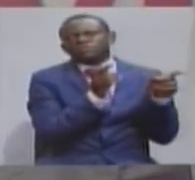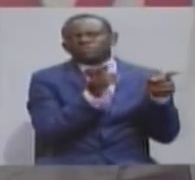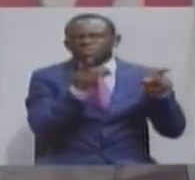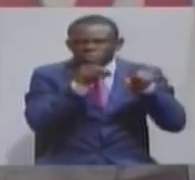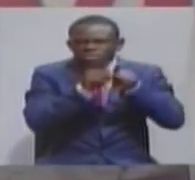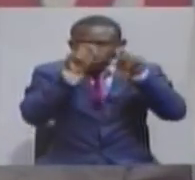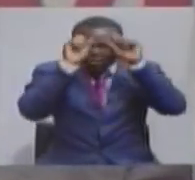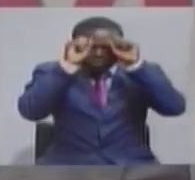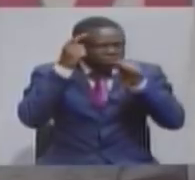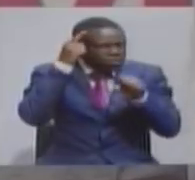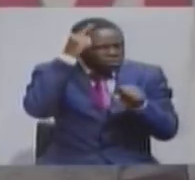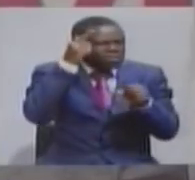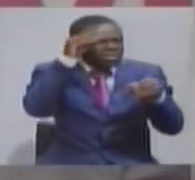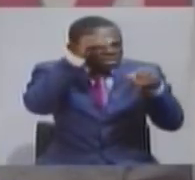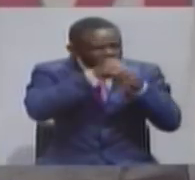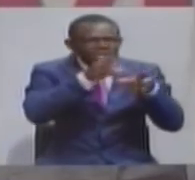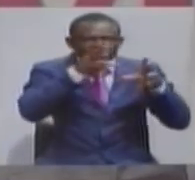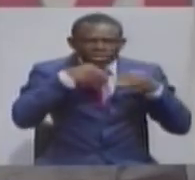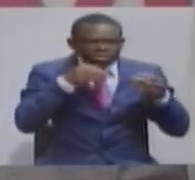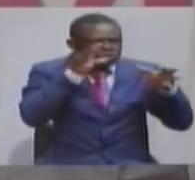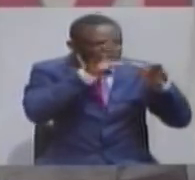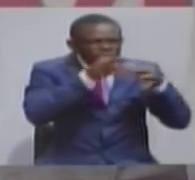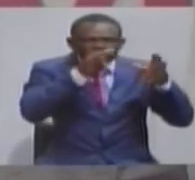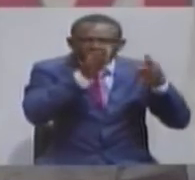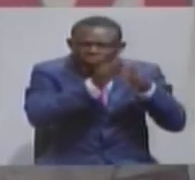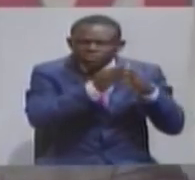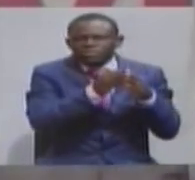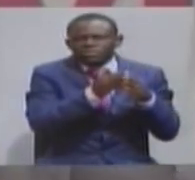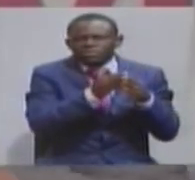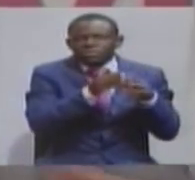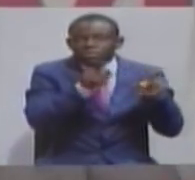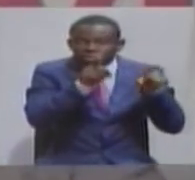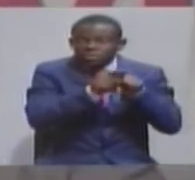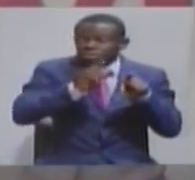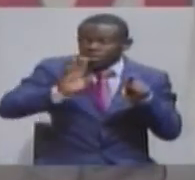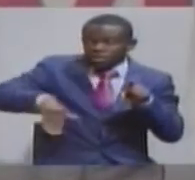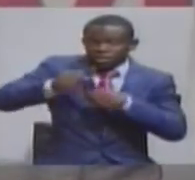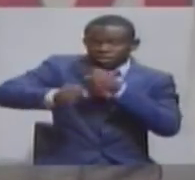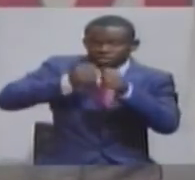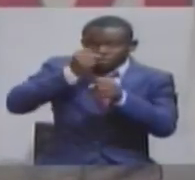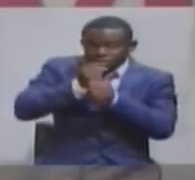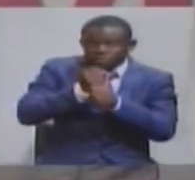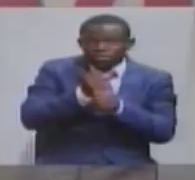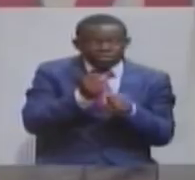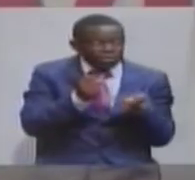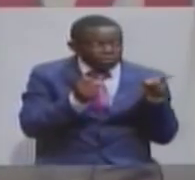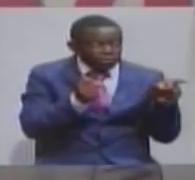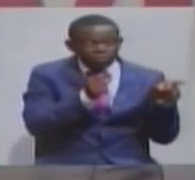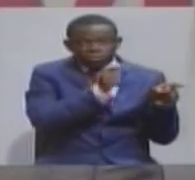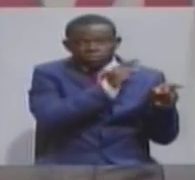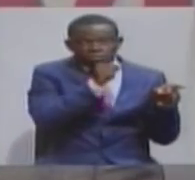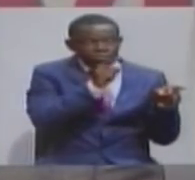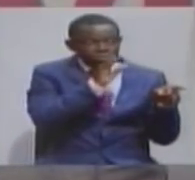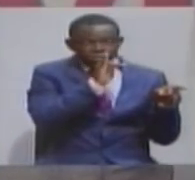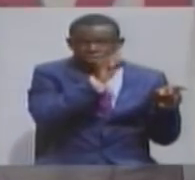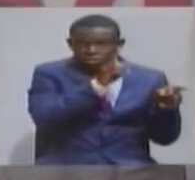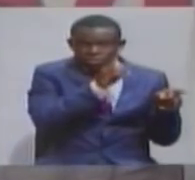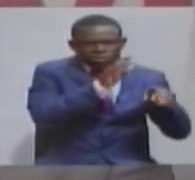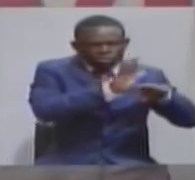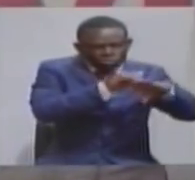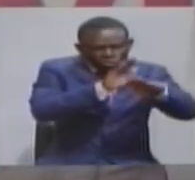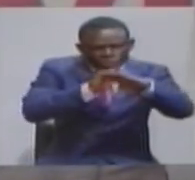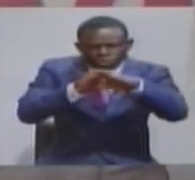to explain, only last year, Zambia Center for Inter-Party Dialogue brought all political parties together and they came up with a brilliant report on